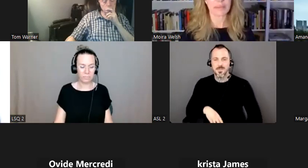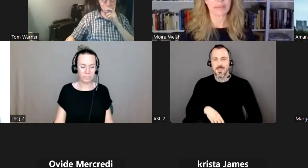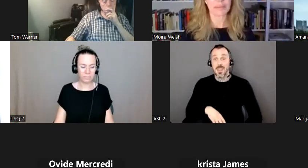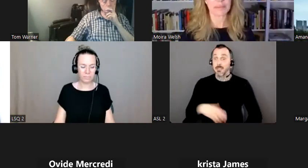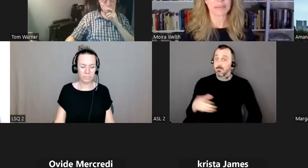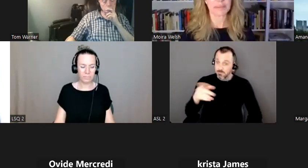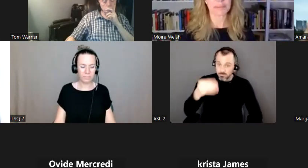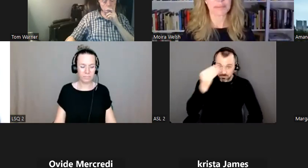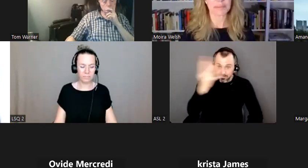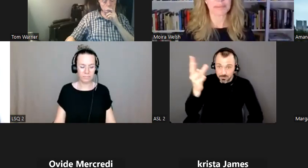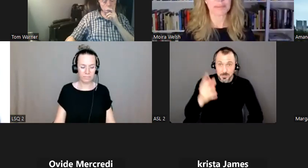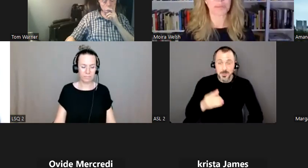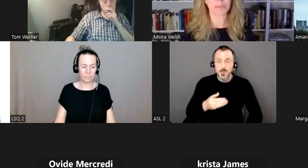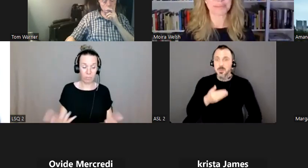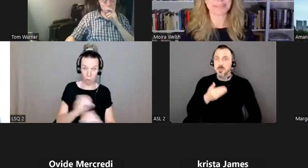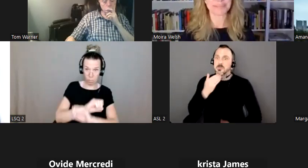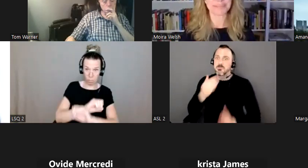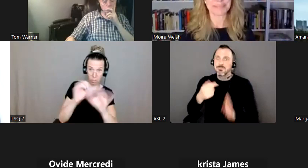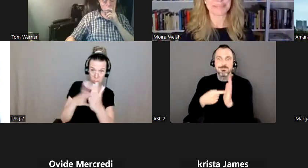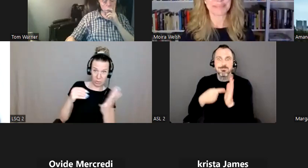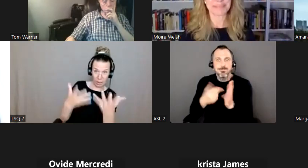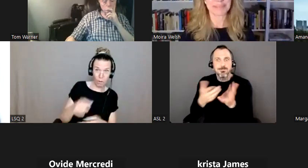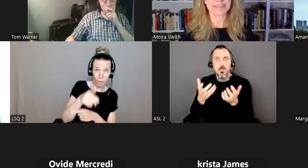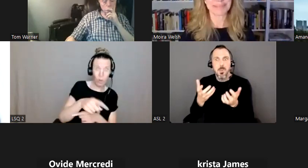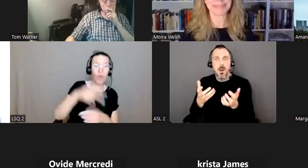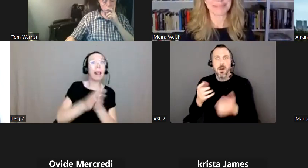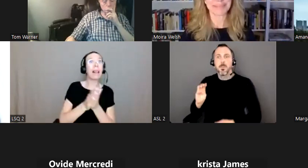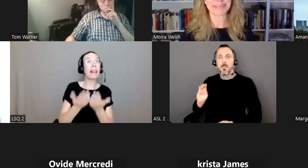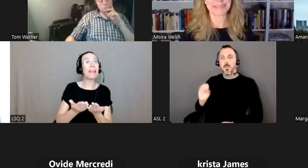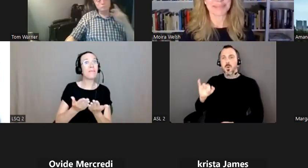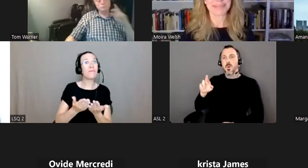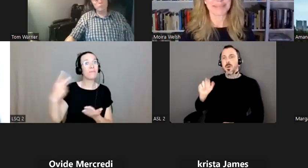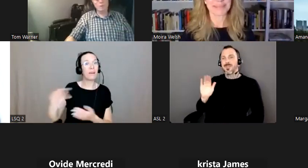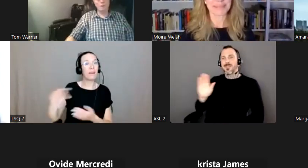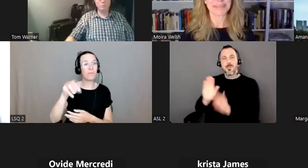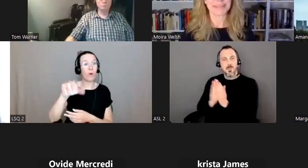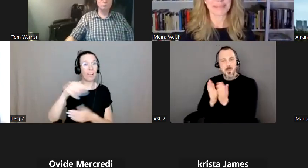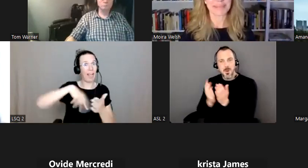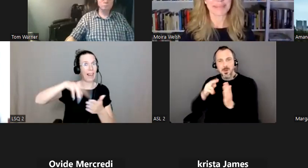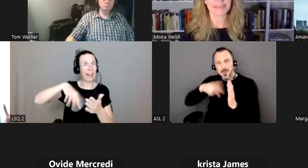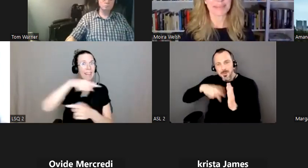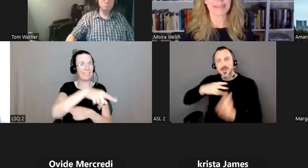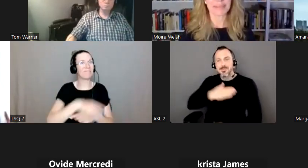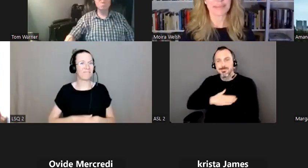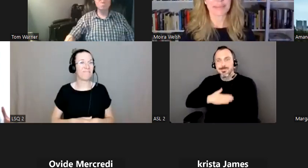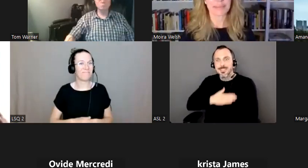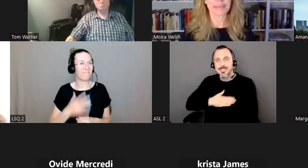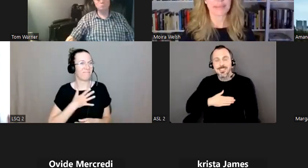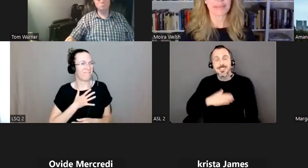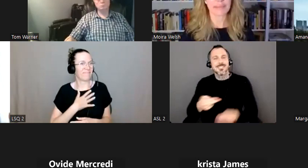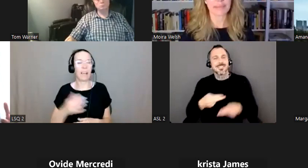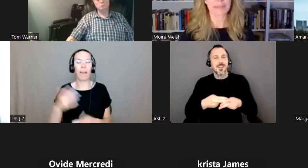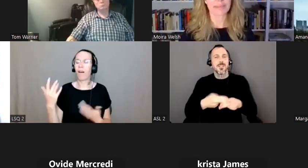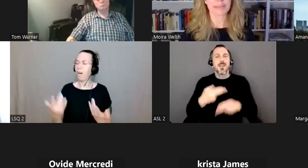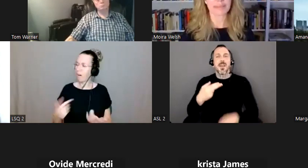models, please read Moira's book. It's one of my most favorite things. And I have to say, The Happily Ever Older does talk about some of these